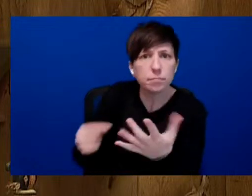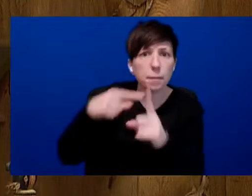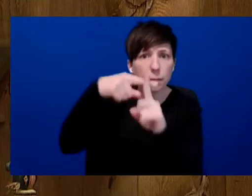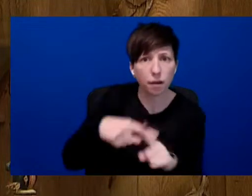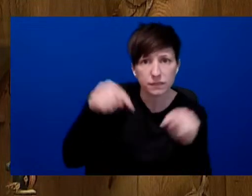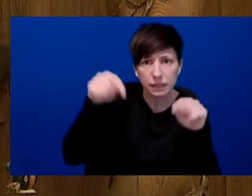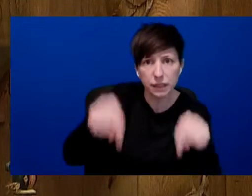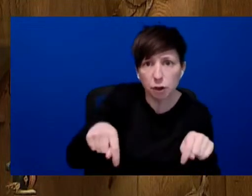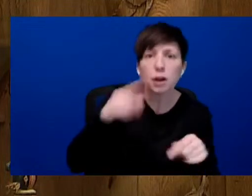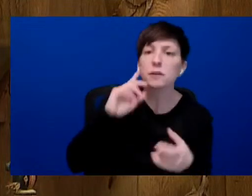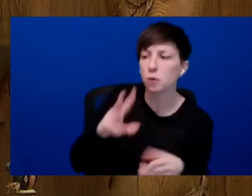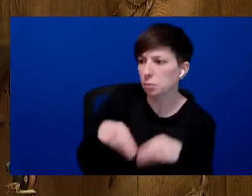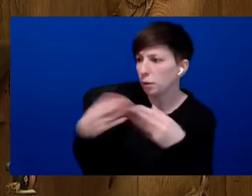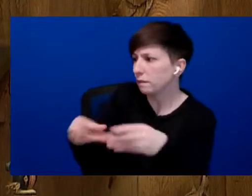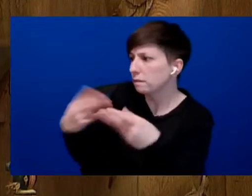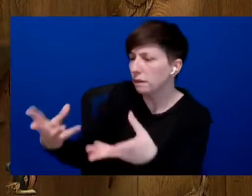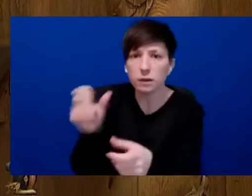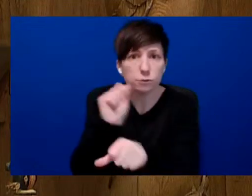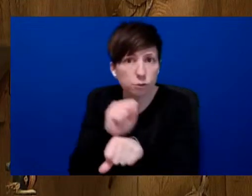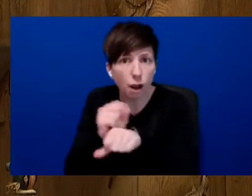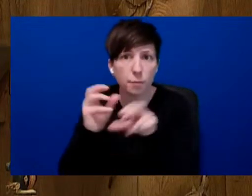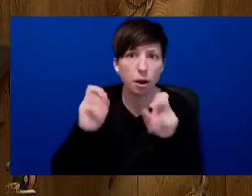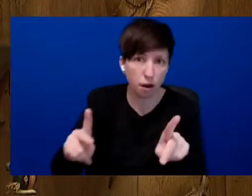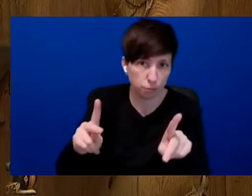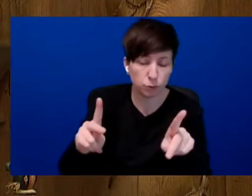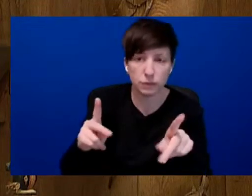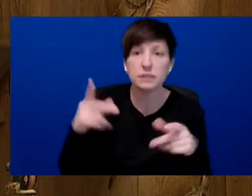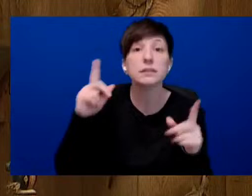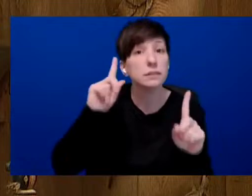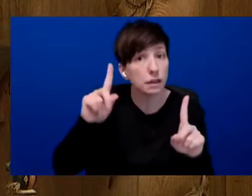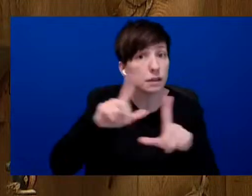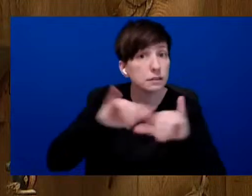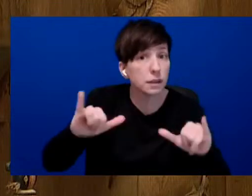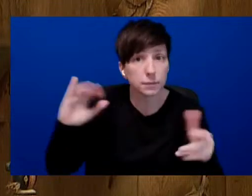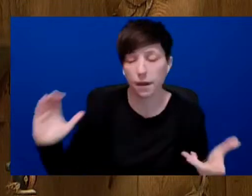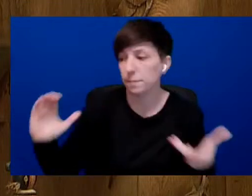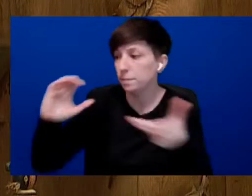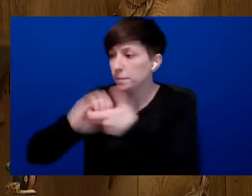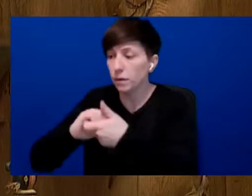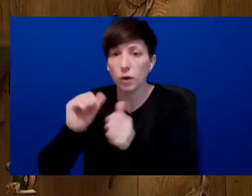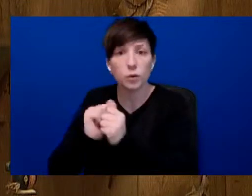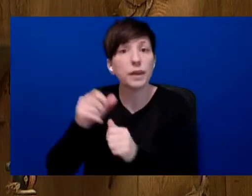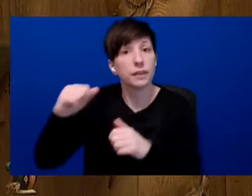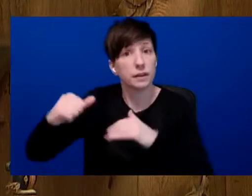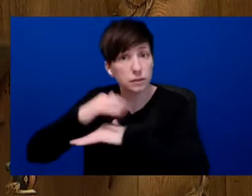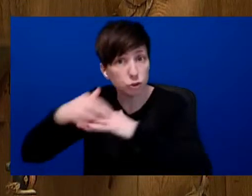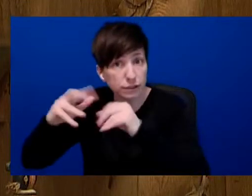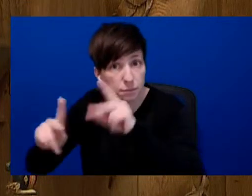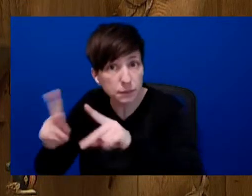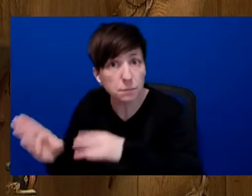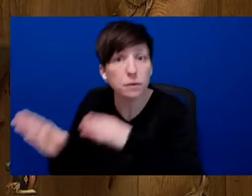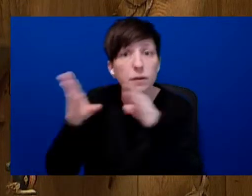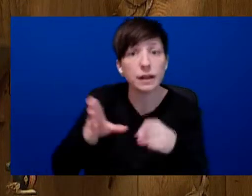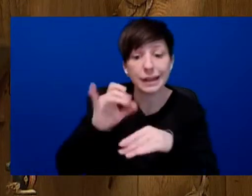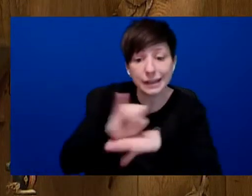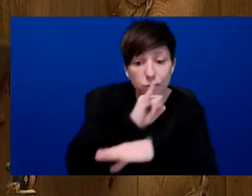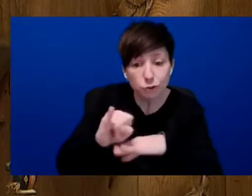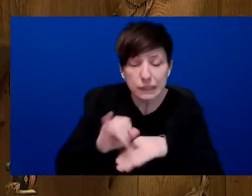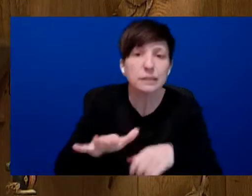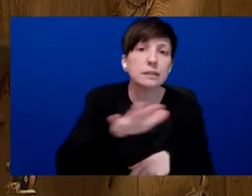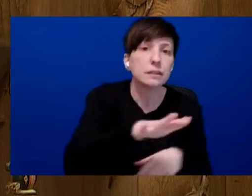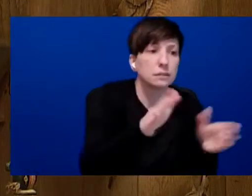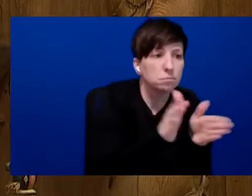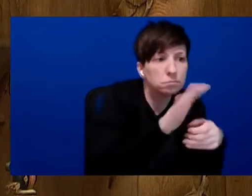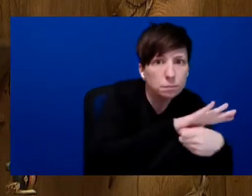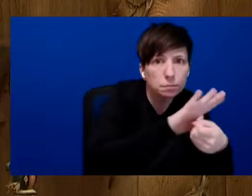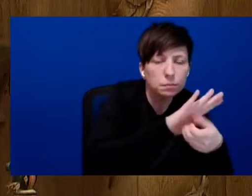everyone, in partnership with Indigenous people, industry, and local communities. To borrow a line from our